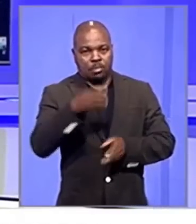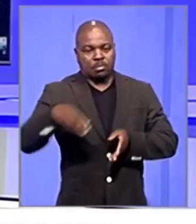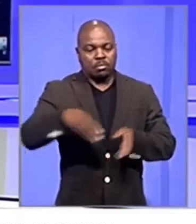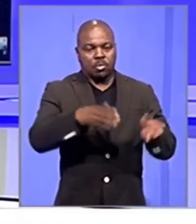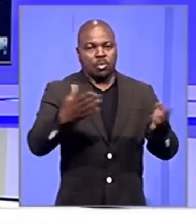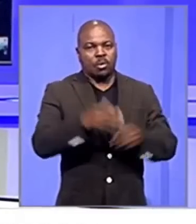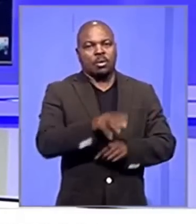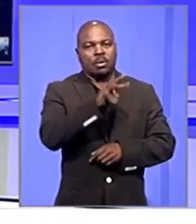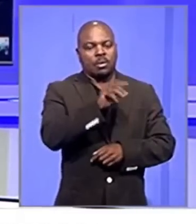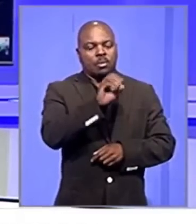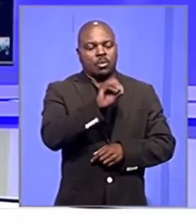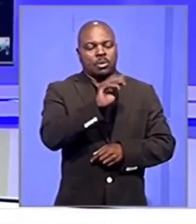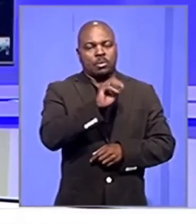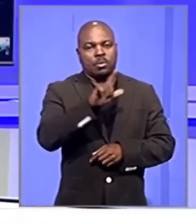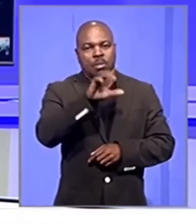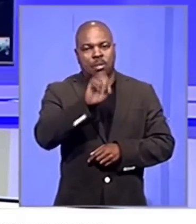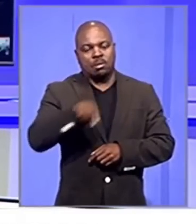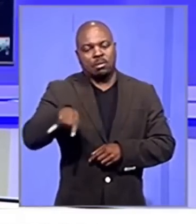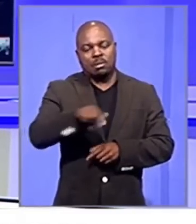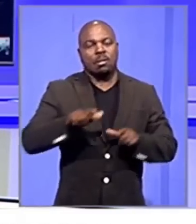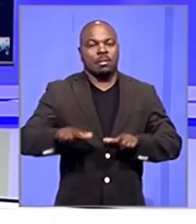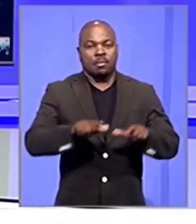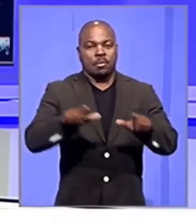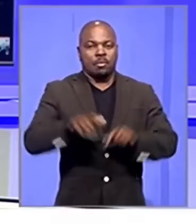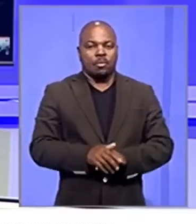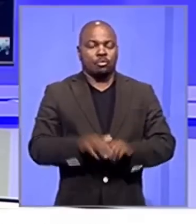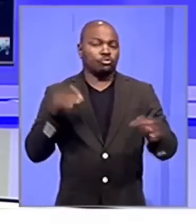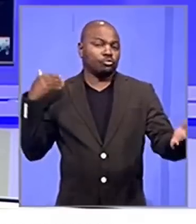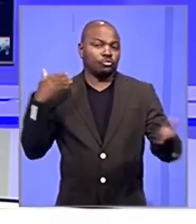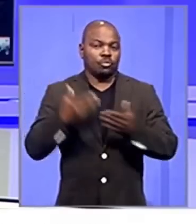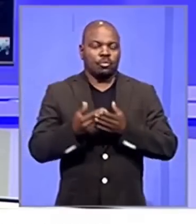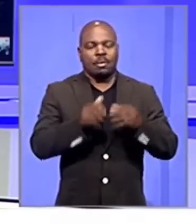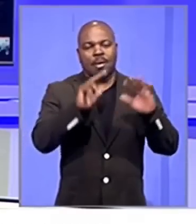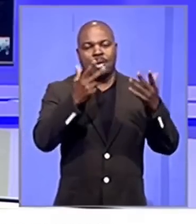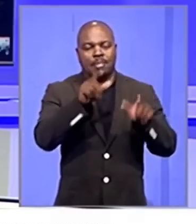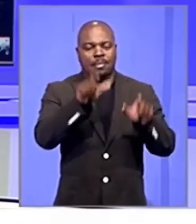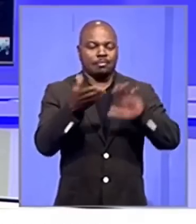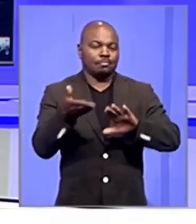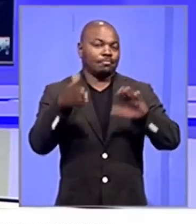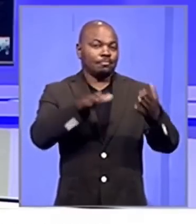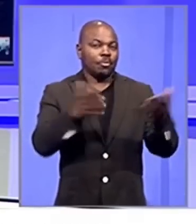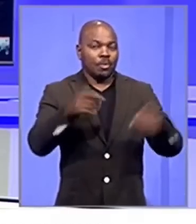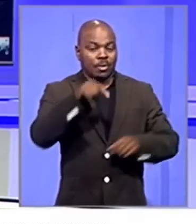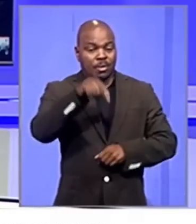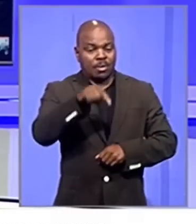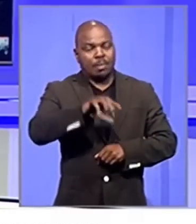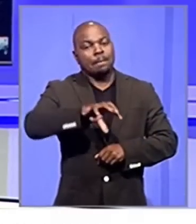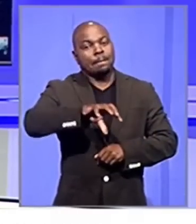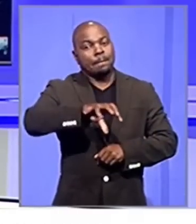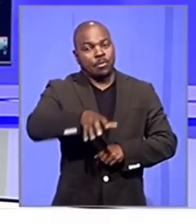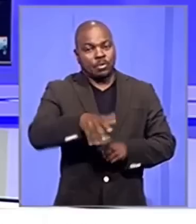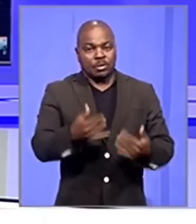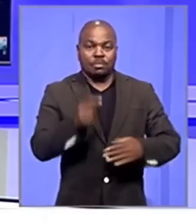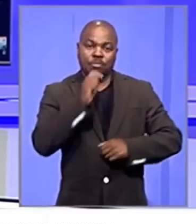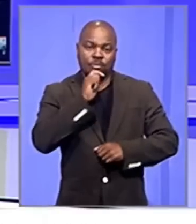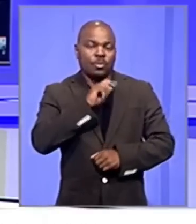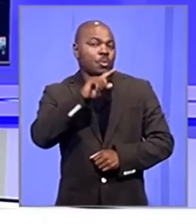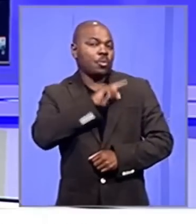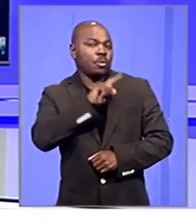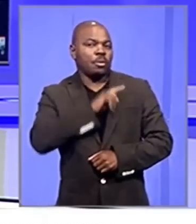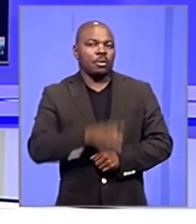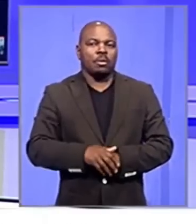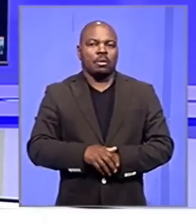le Mokgopong kwa Limpopo. Go fitla ga jana go tlhokafetse batho ba le robedi mo mebileng ya profense eo mosong ono. Se ke morago